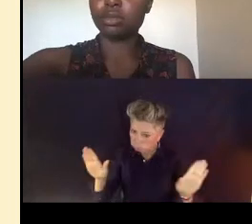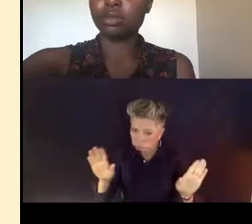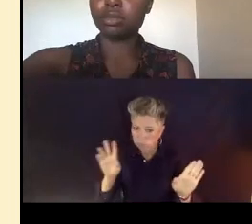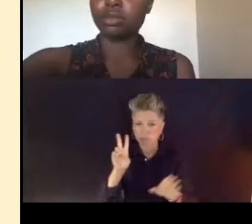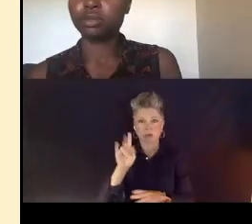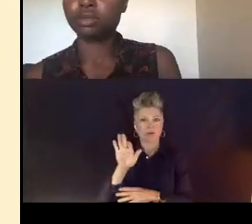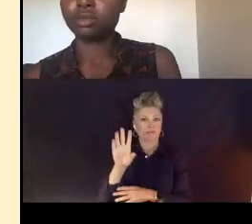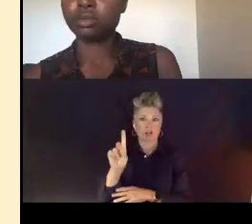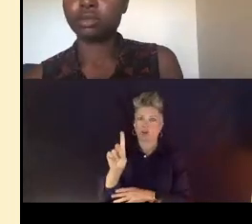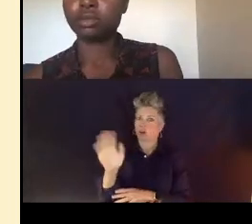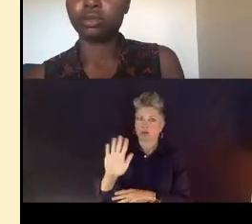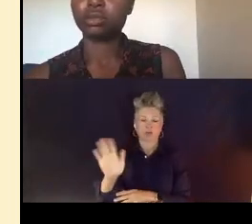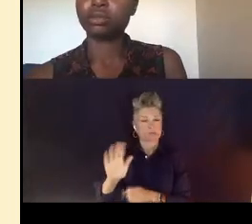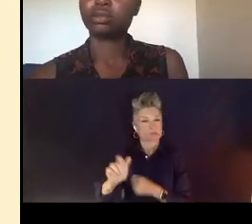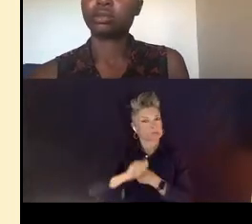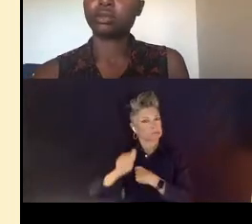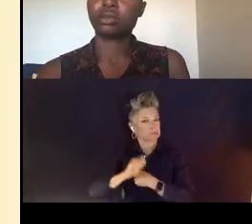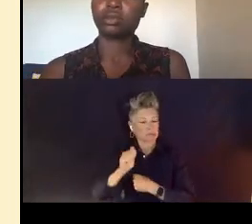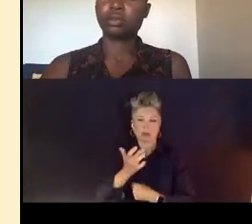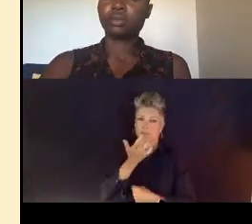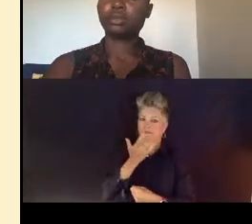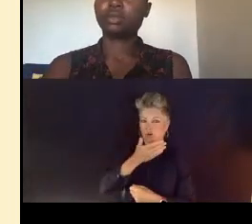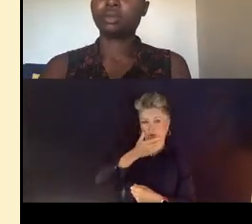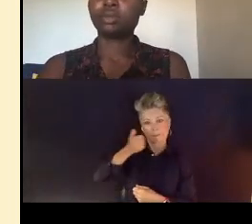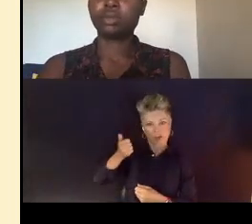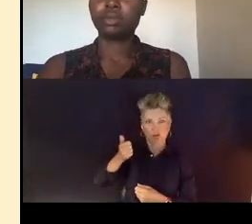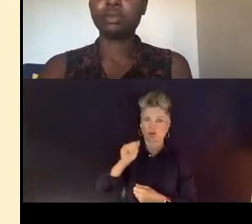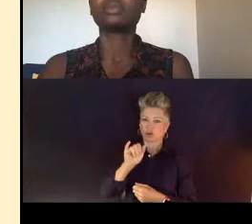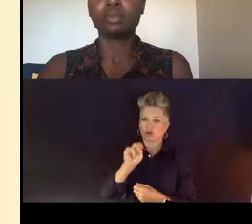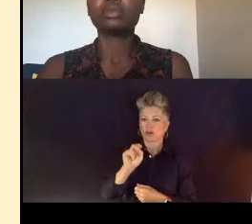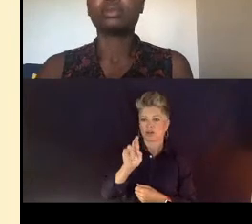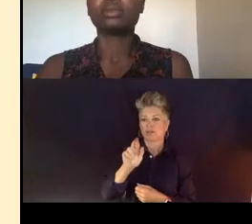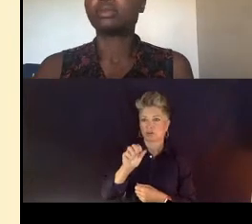better infrastructure, just be for safety reason.